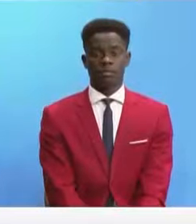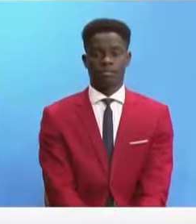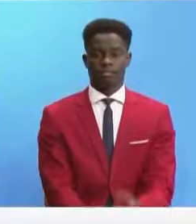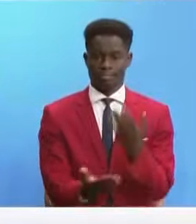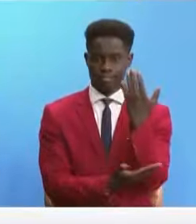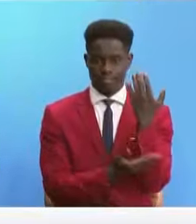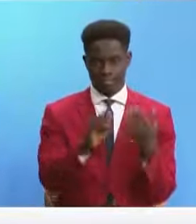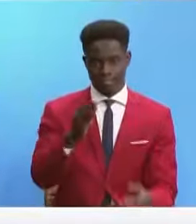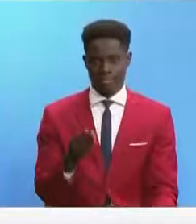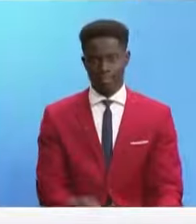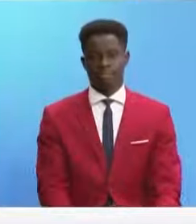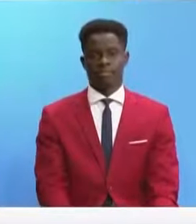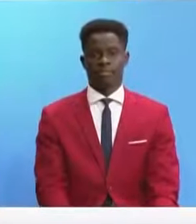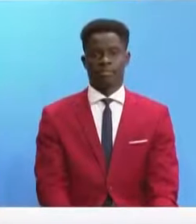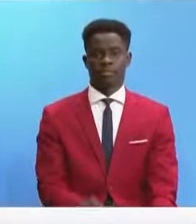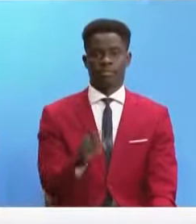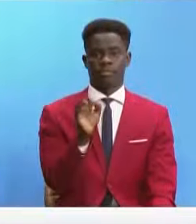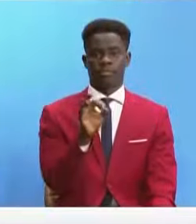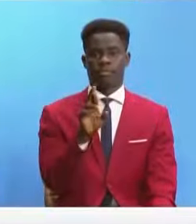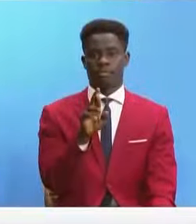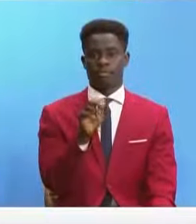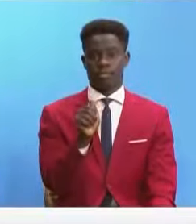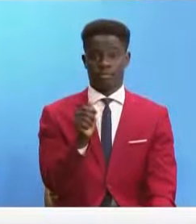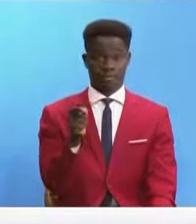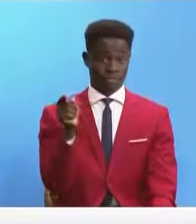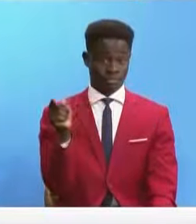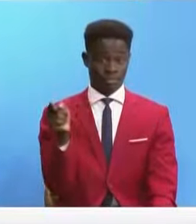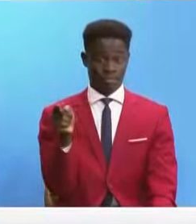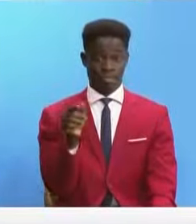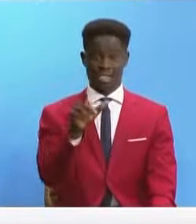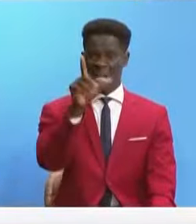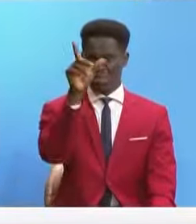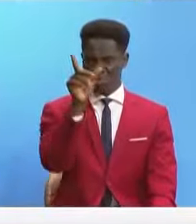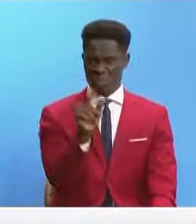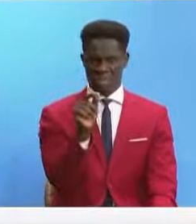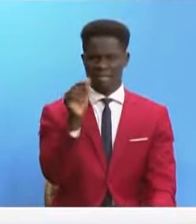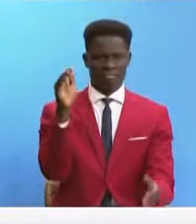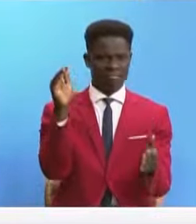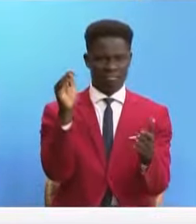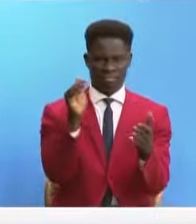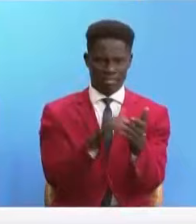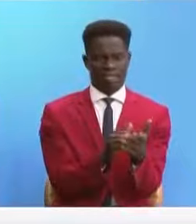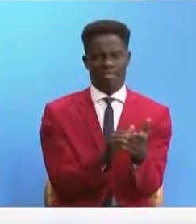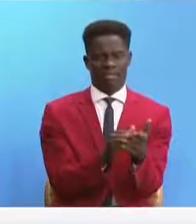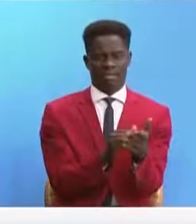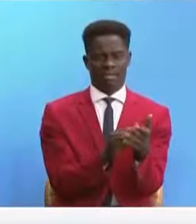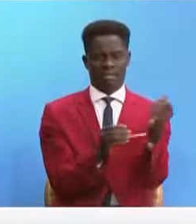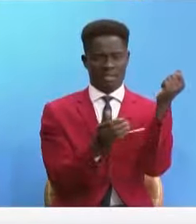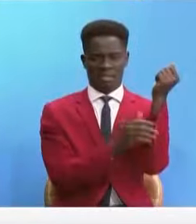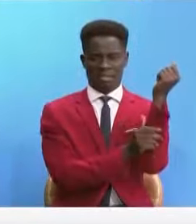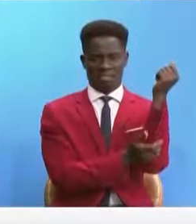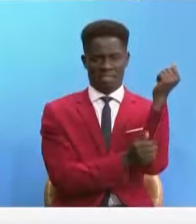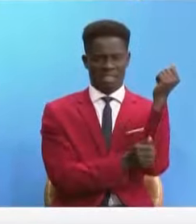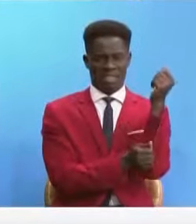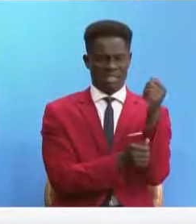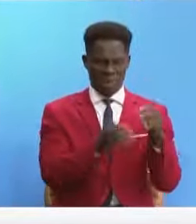Welcome back. The Food Reserve Agency, FRA, has received 20,000 metric tons of early non-genetically